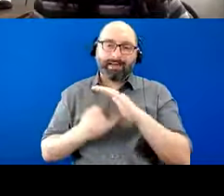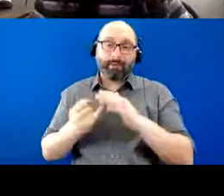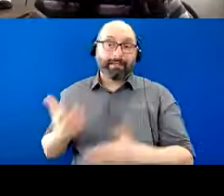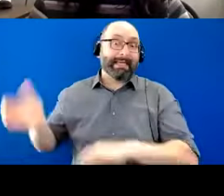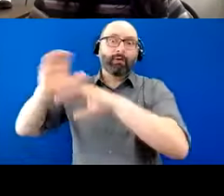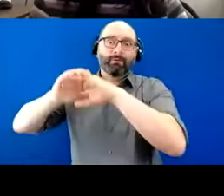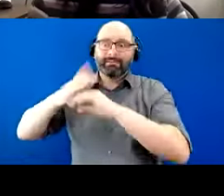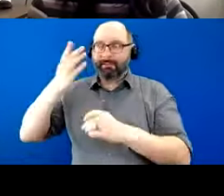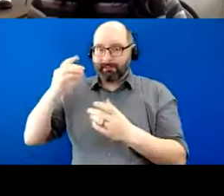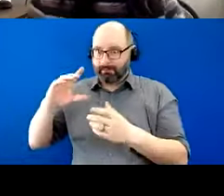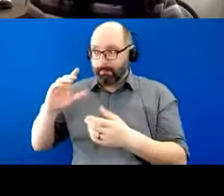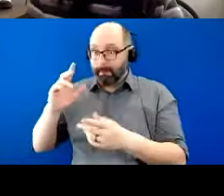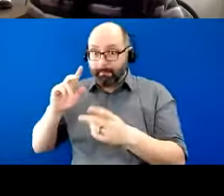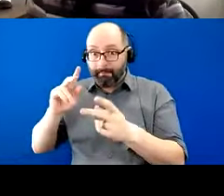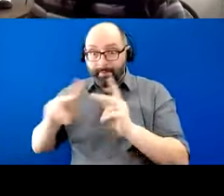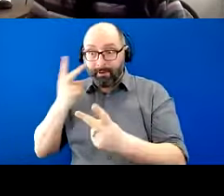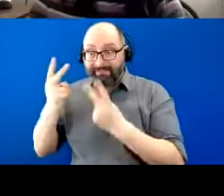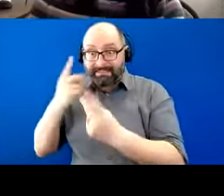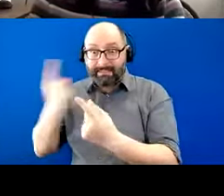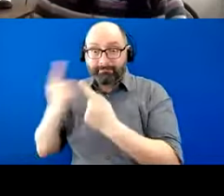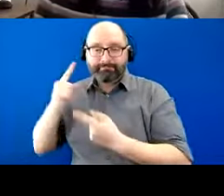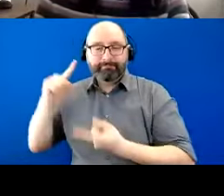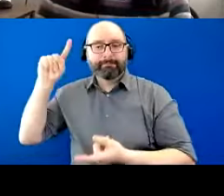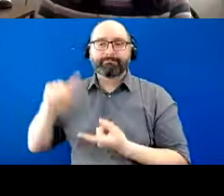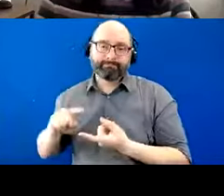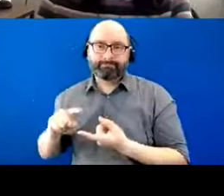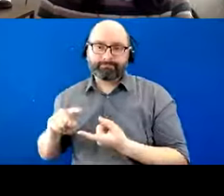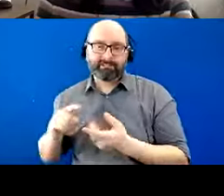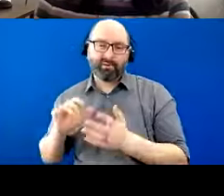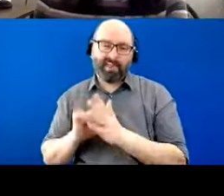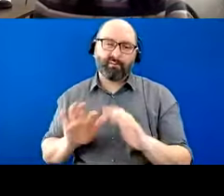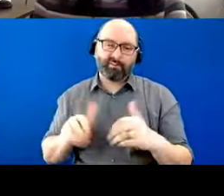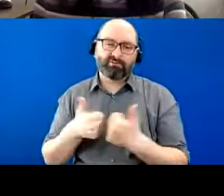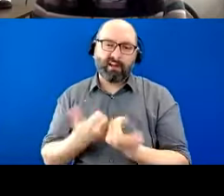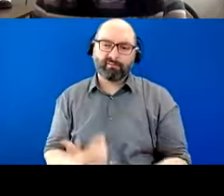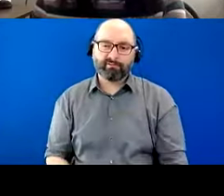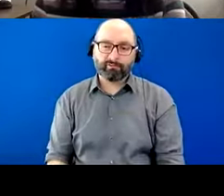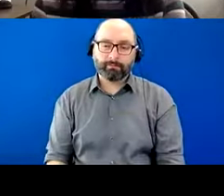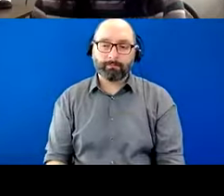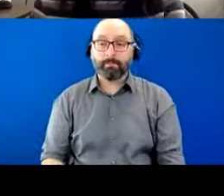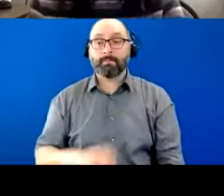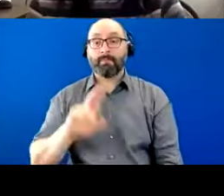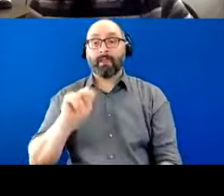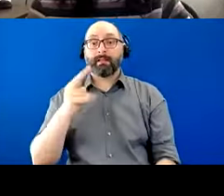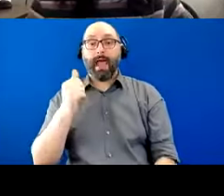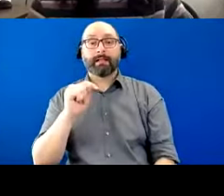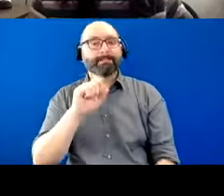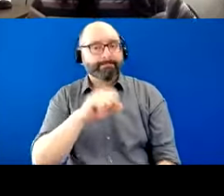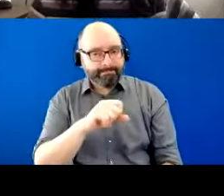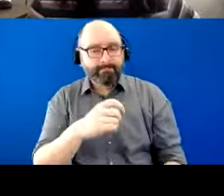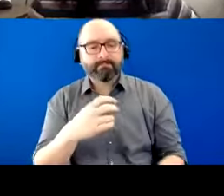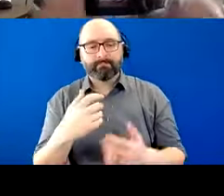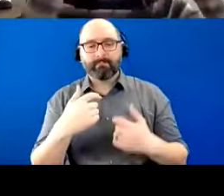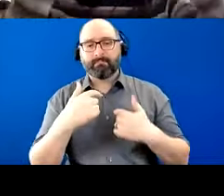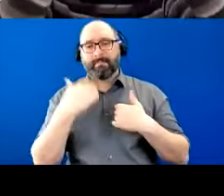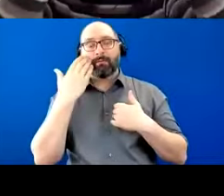during that time. So that was really challenging. And I know, just from a little bit background from this case, how did